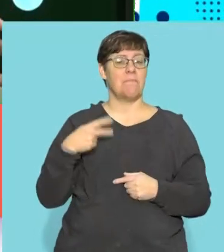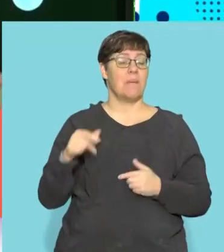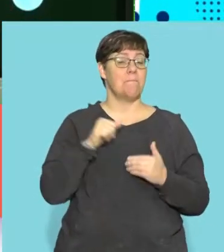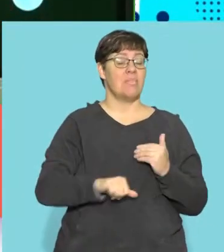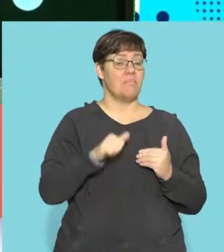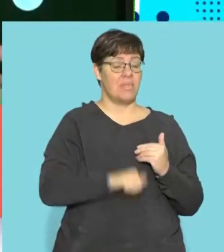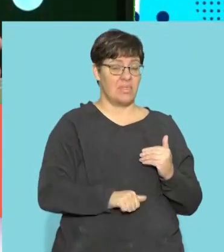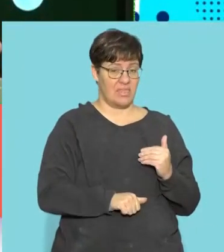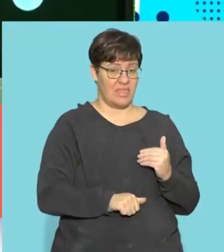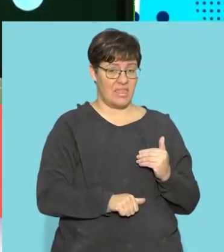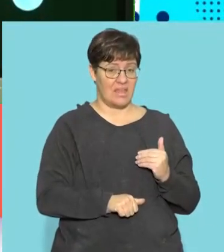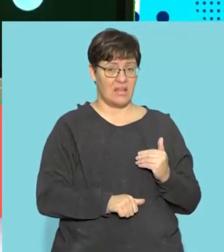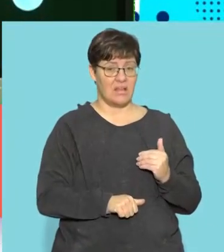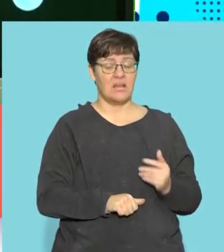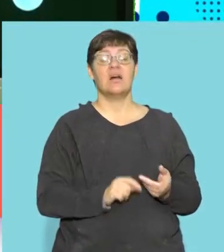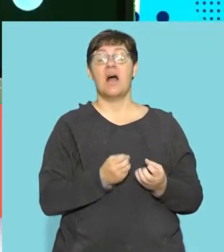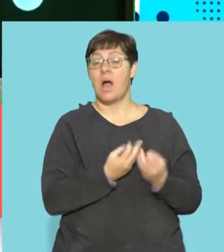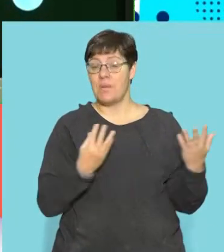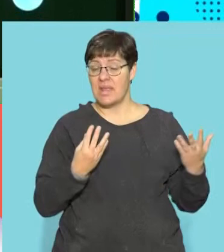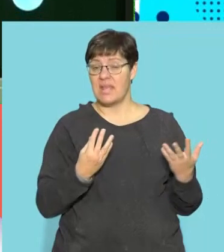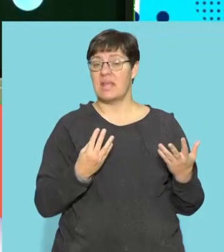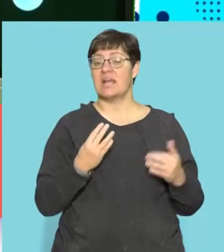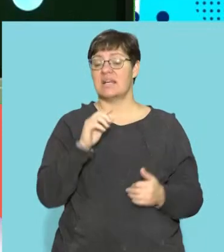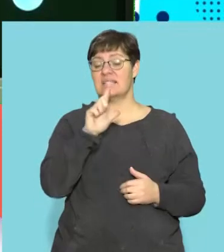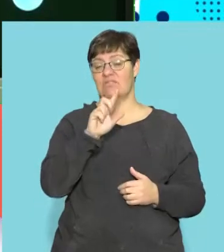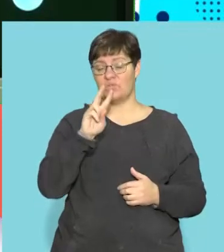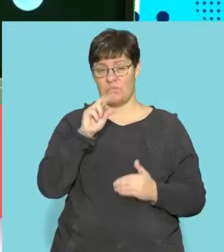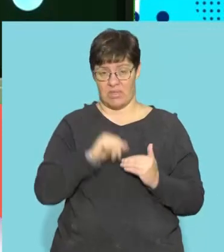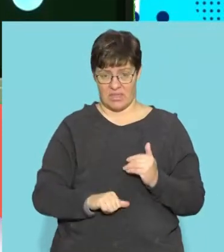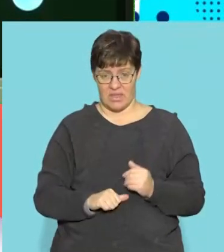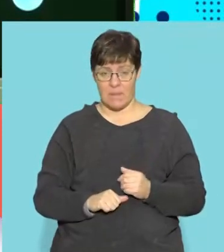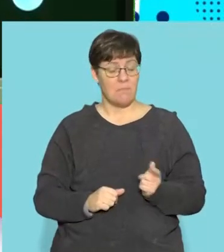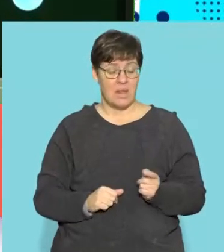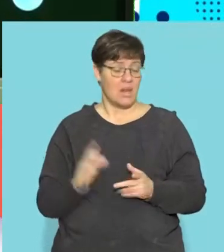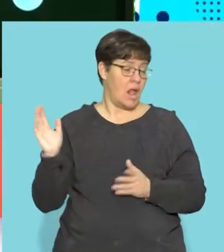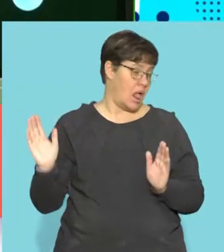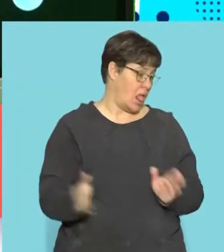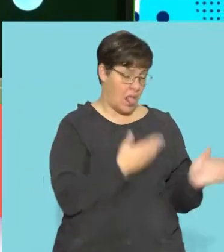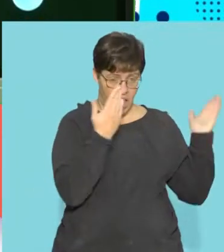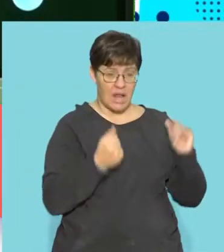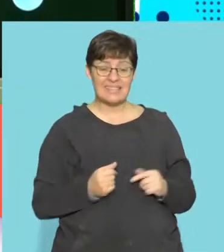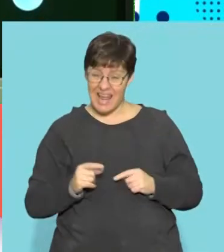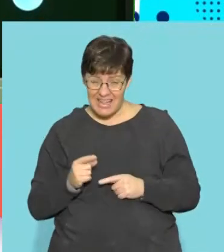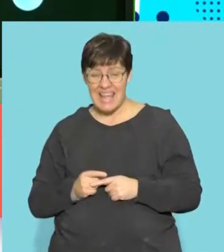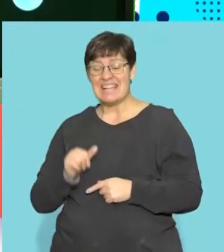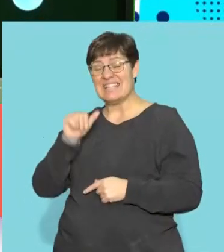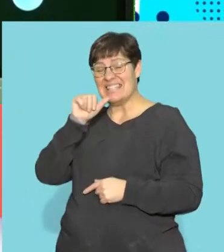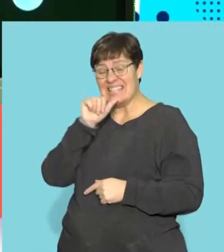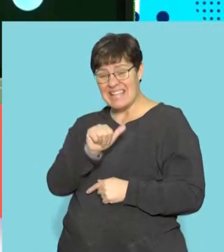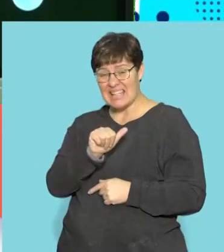5,687 rands per month for 72 months than to wait for the 72 months and take